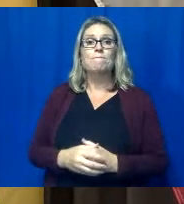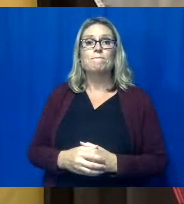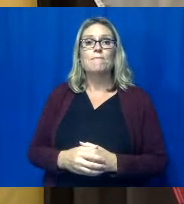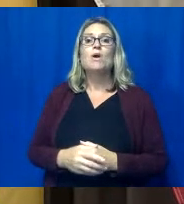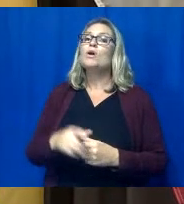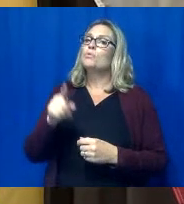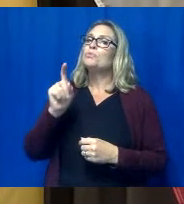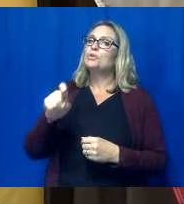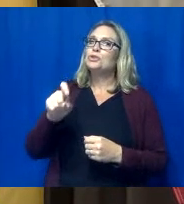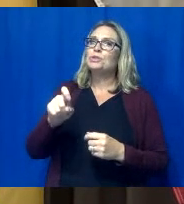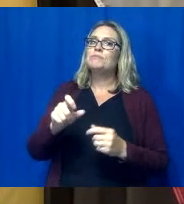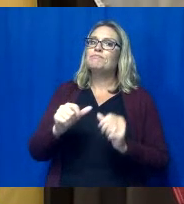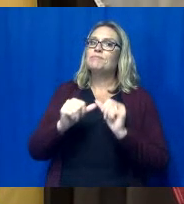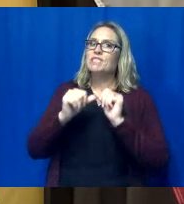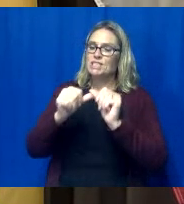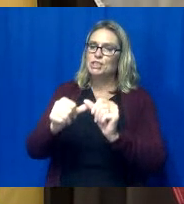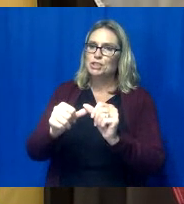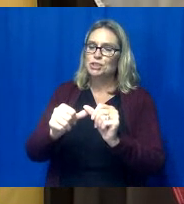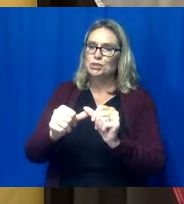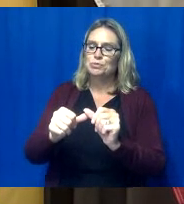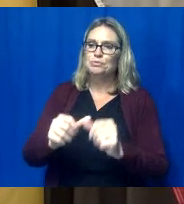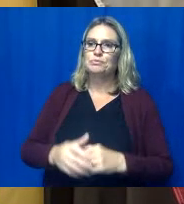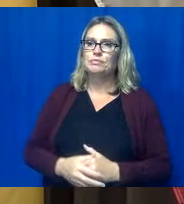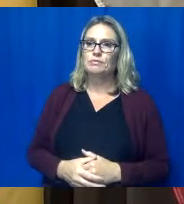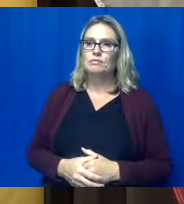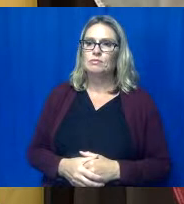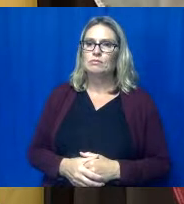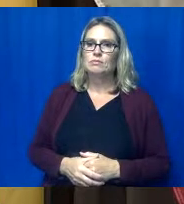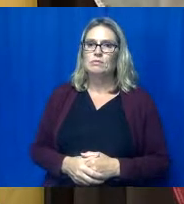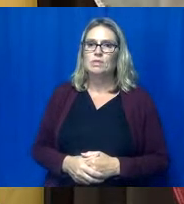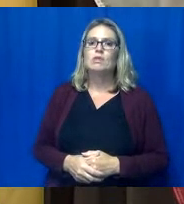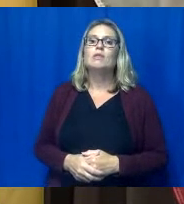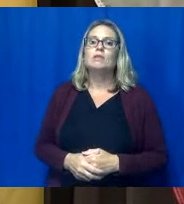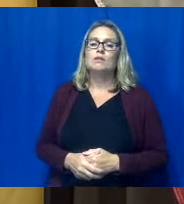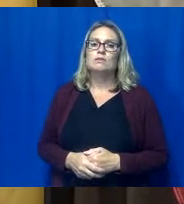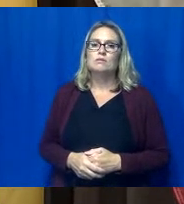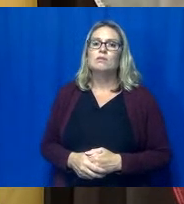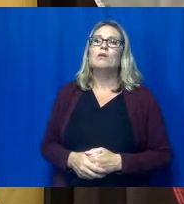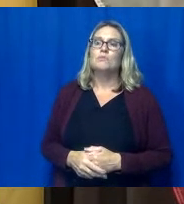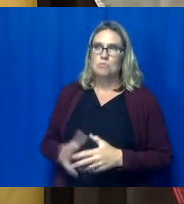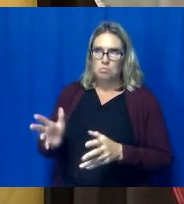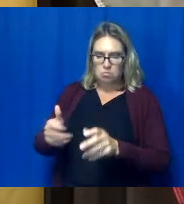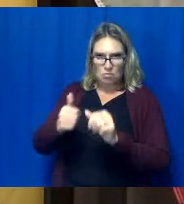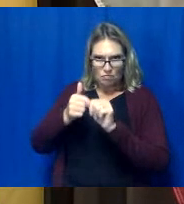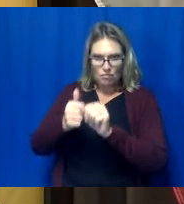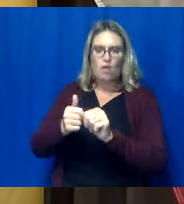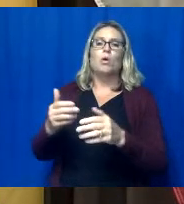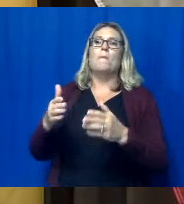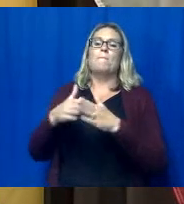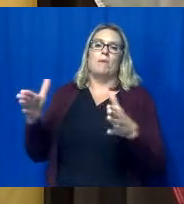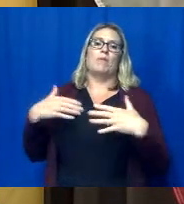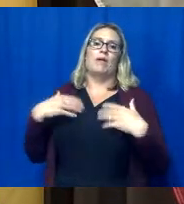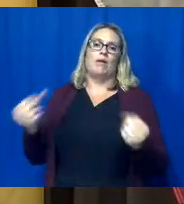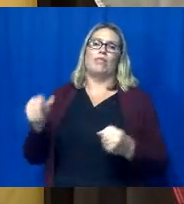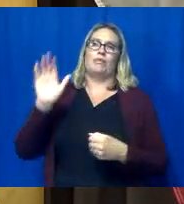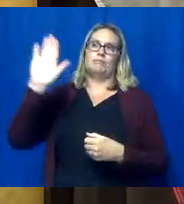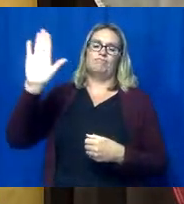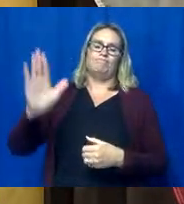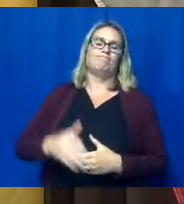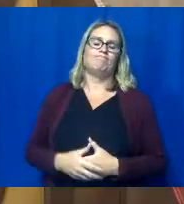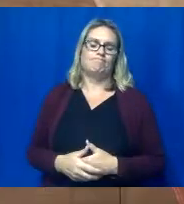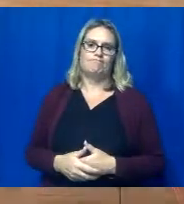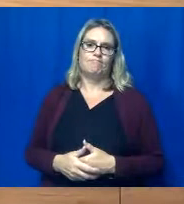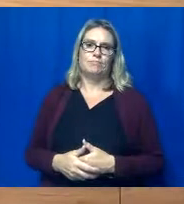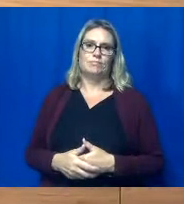have a lot of faith and use in our public health interventions. Thank you. I'm going